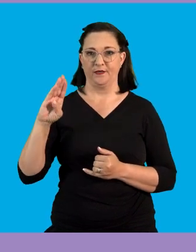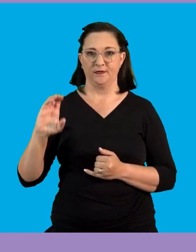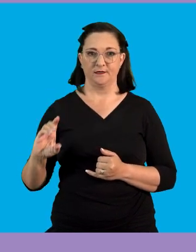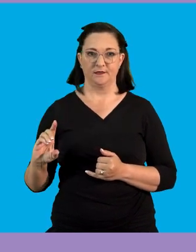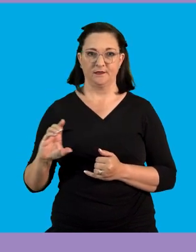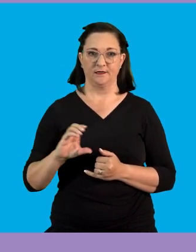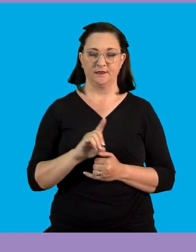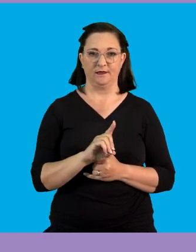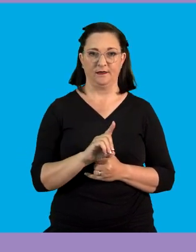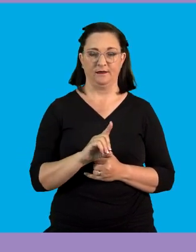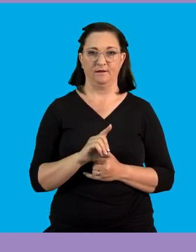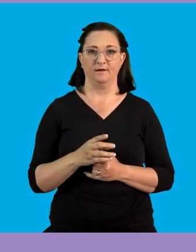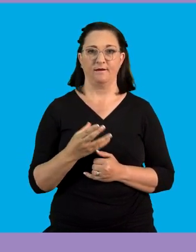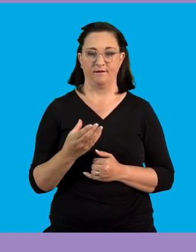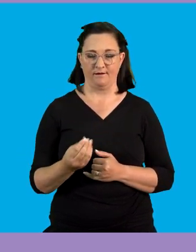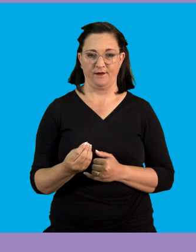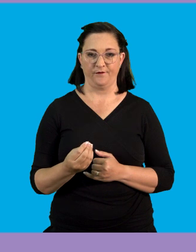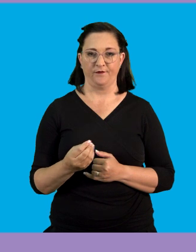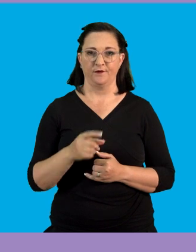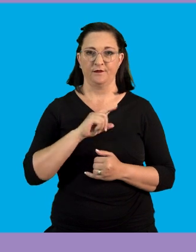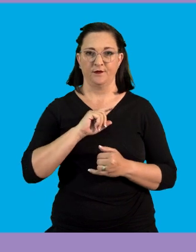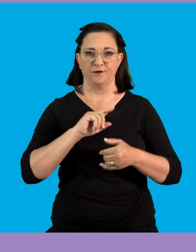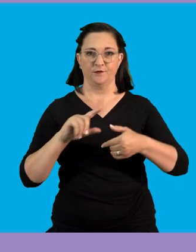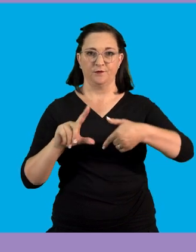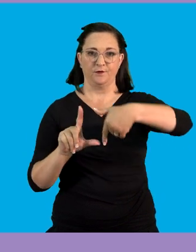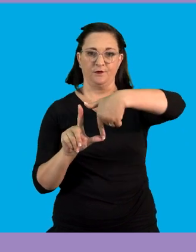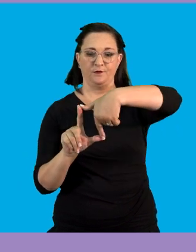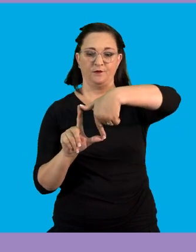we have a triangle at the bottom, BCD